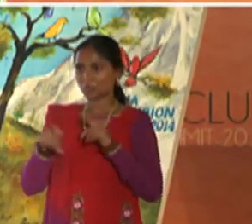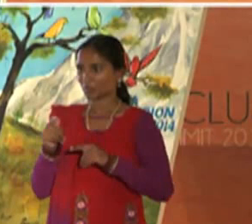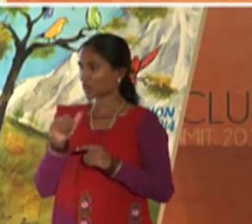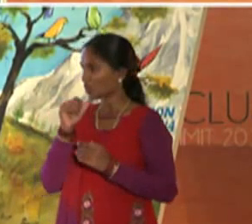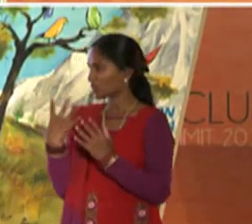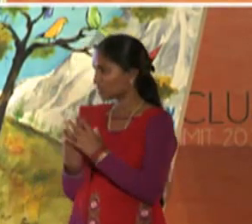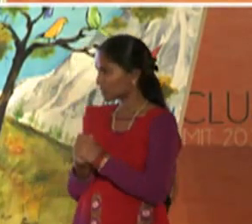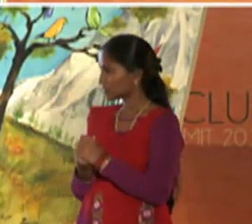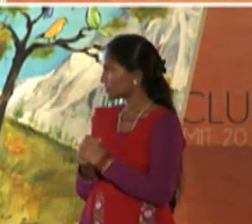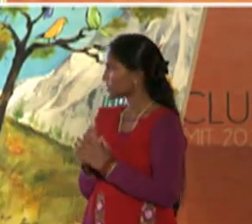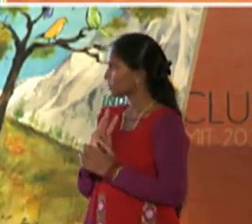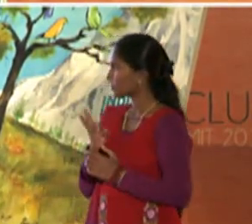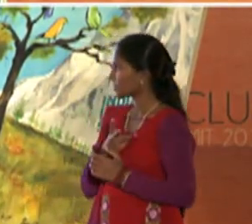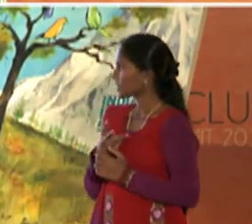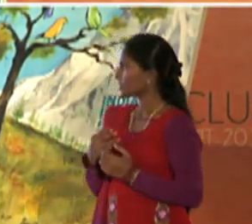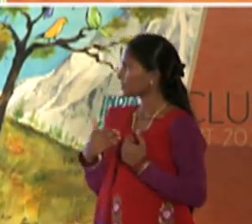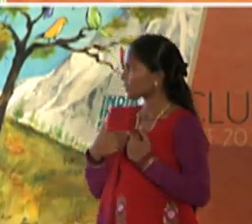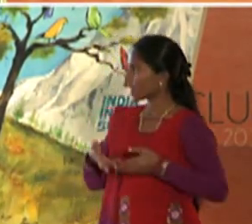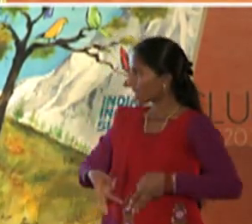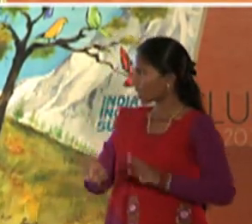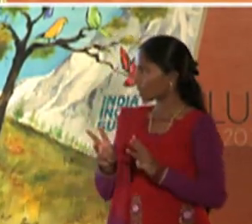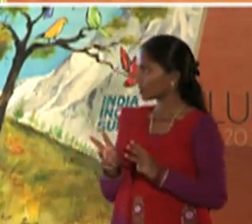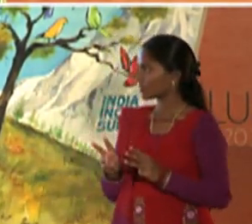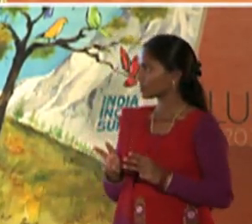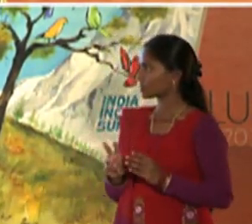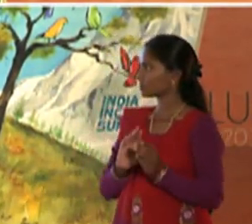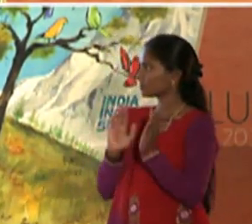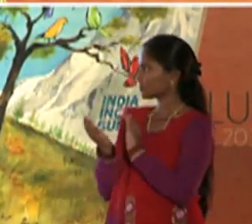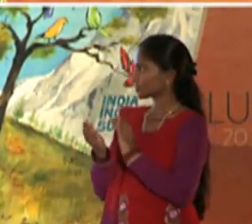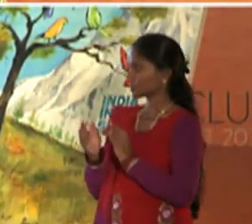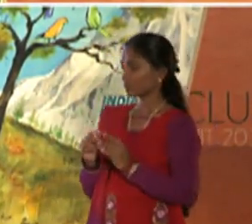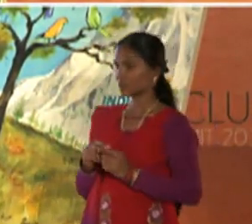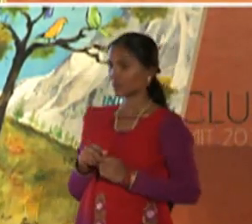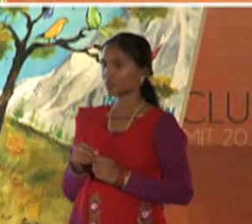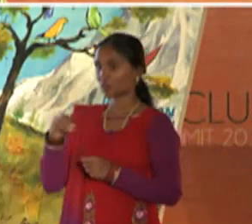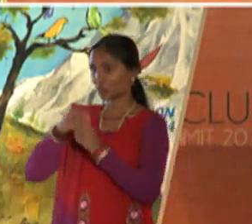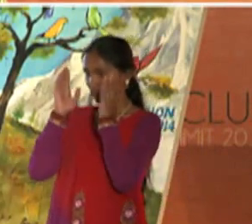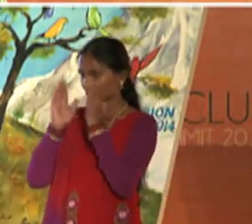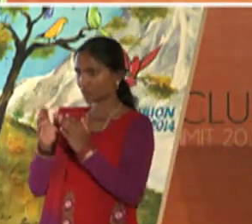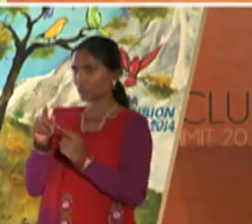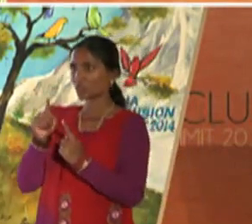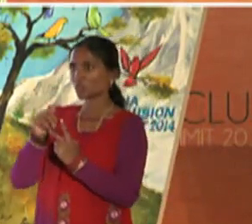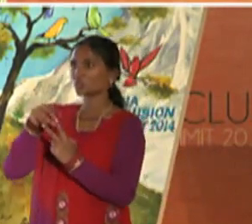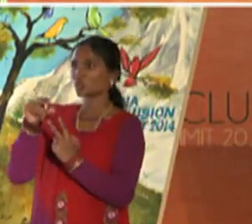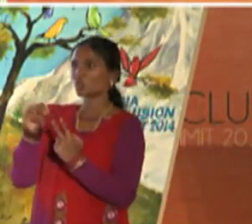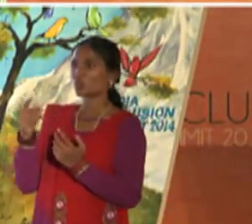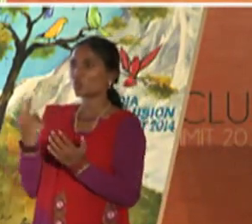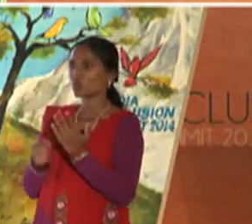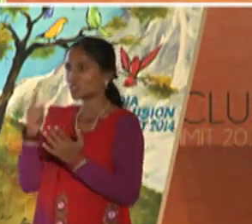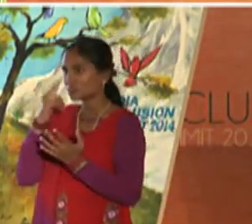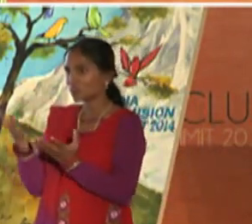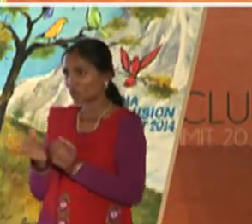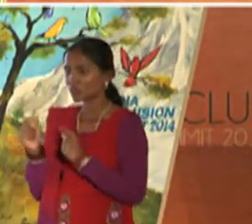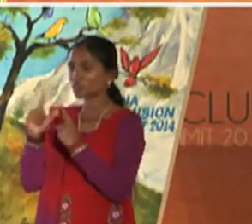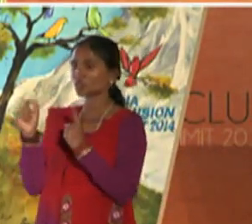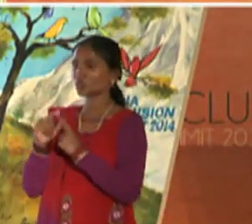where we will allow the protagonist, which is this little girl, Chuskit, to choose what she wants to do. Because